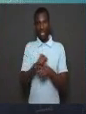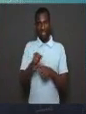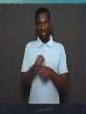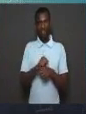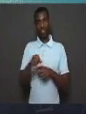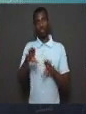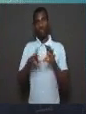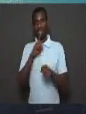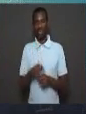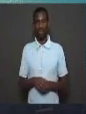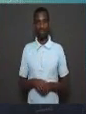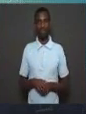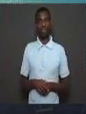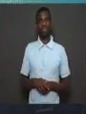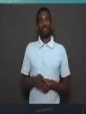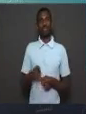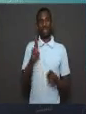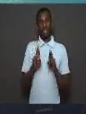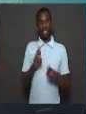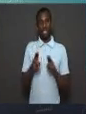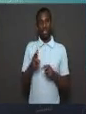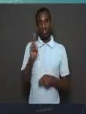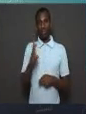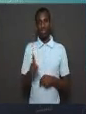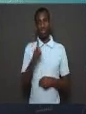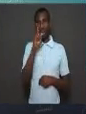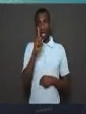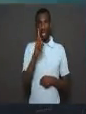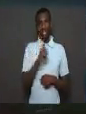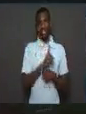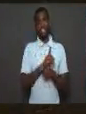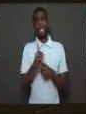determine relative velocity in one dimension.